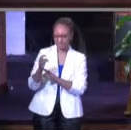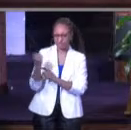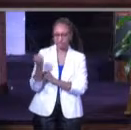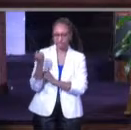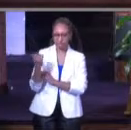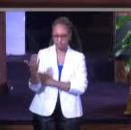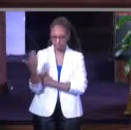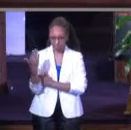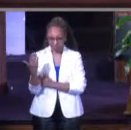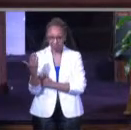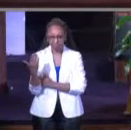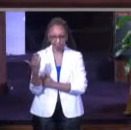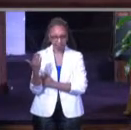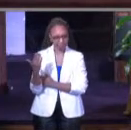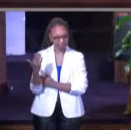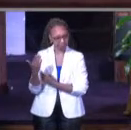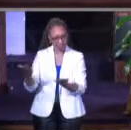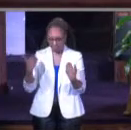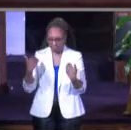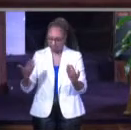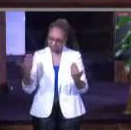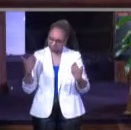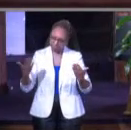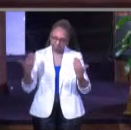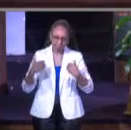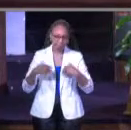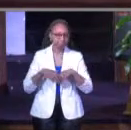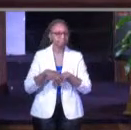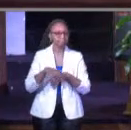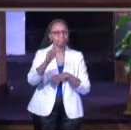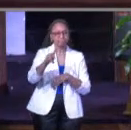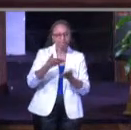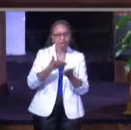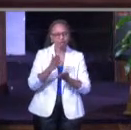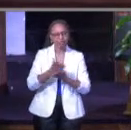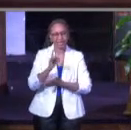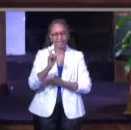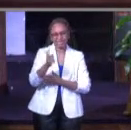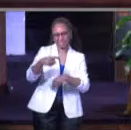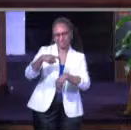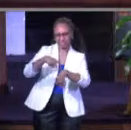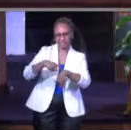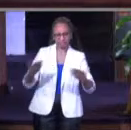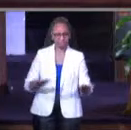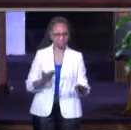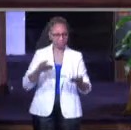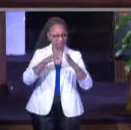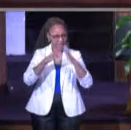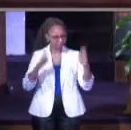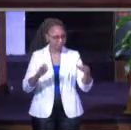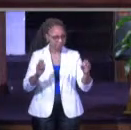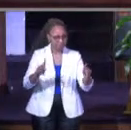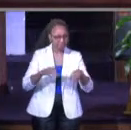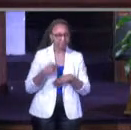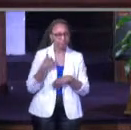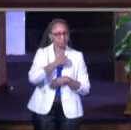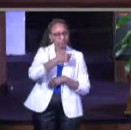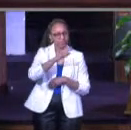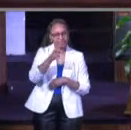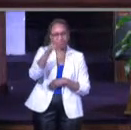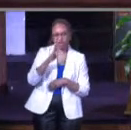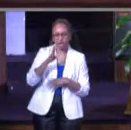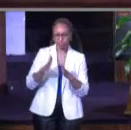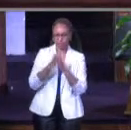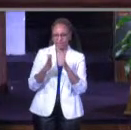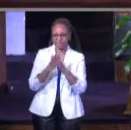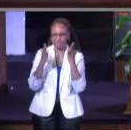morning, 9 a.m. Be there. Be there. All right. All right. It's giving time in the house. It's giving time. It's giving time. We give God praise.